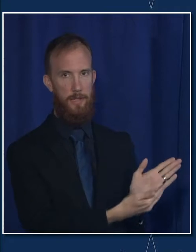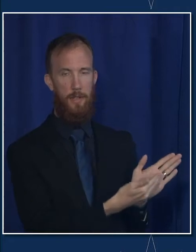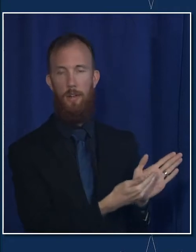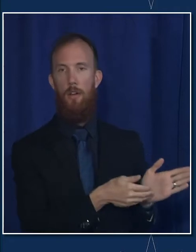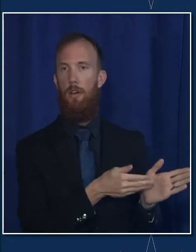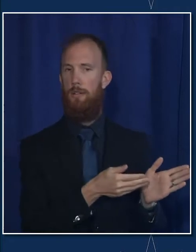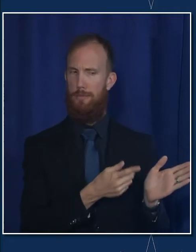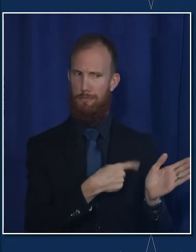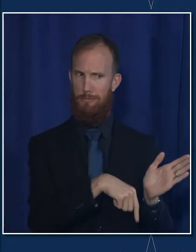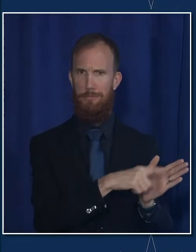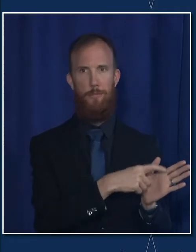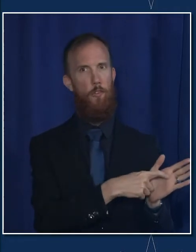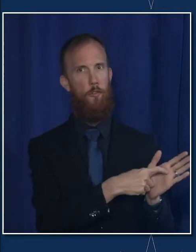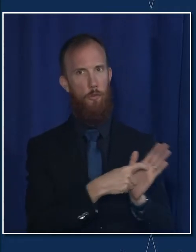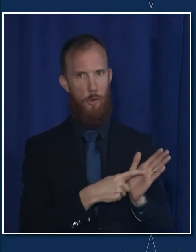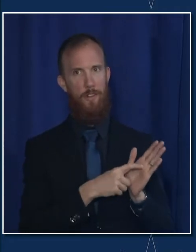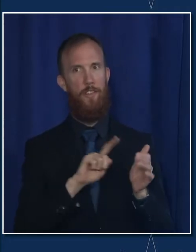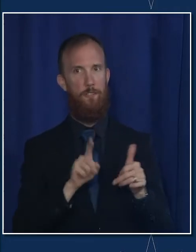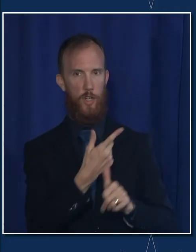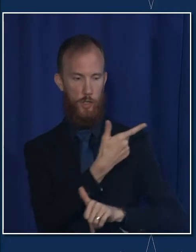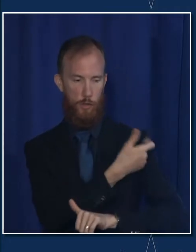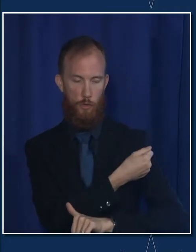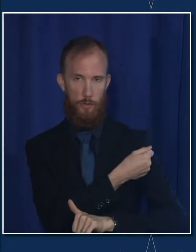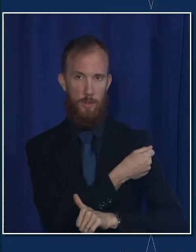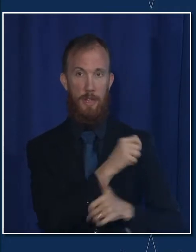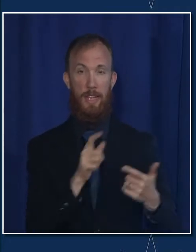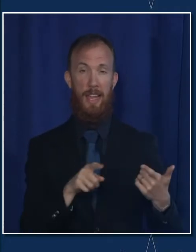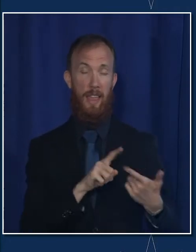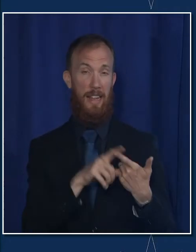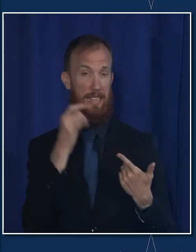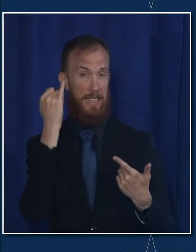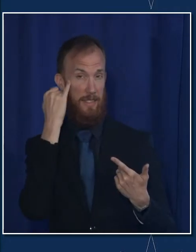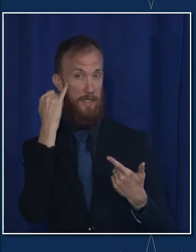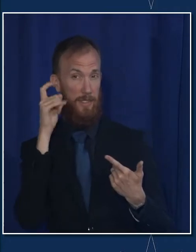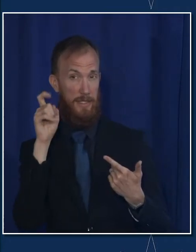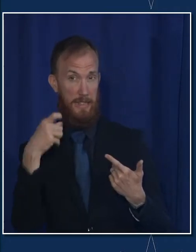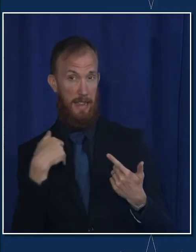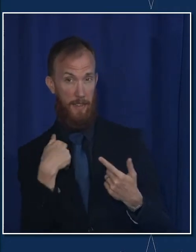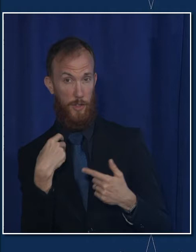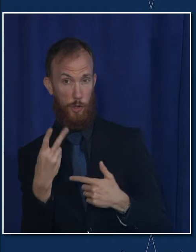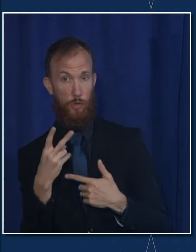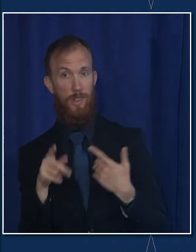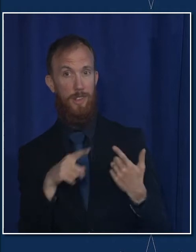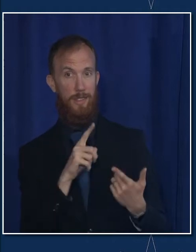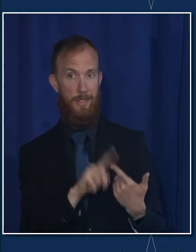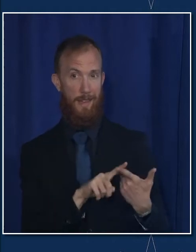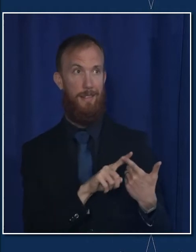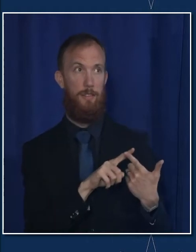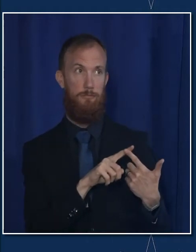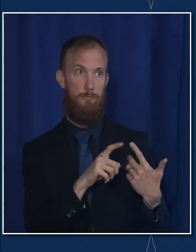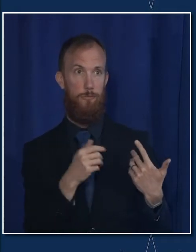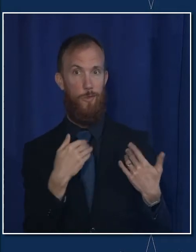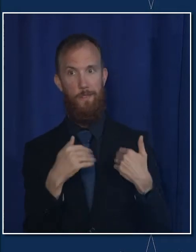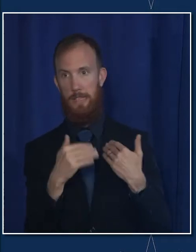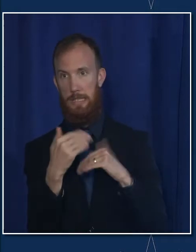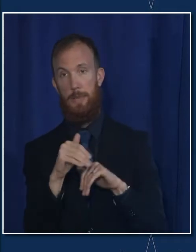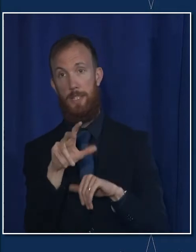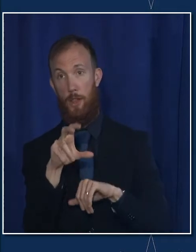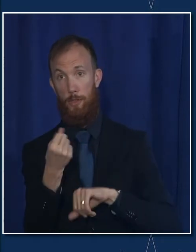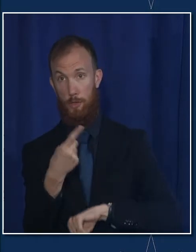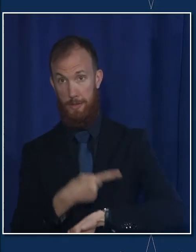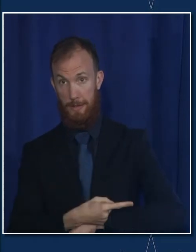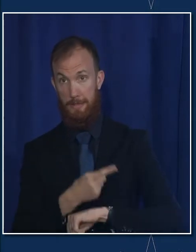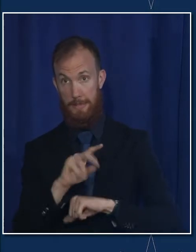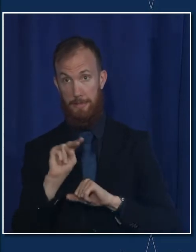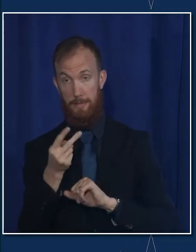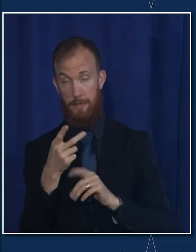that first dose, and then are meant to have the second dose if you're doing a 2-dose series within 30 days. So there certainly will start